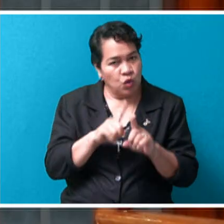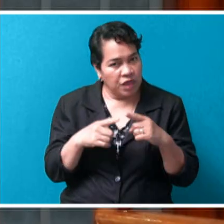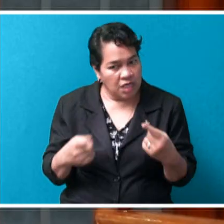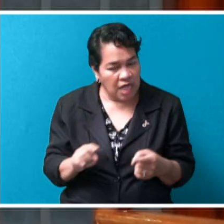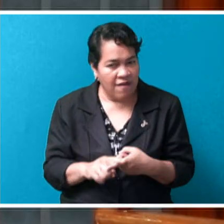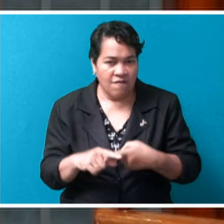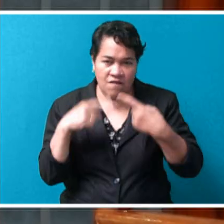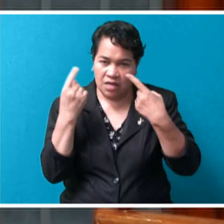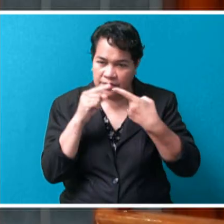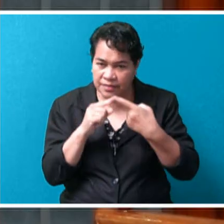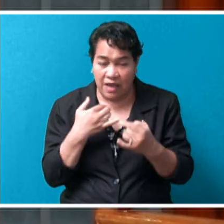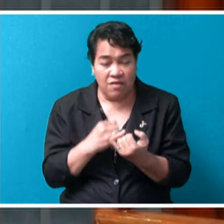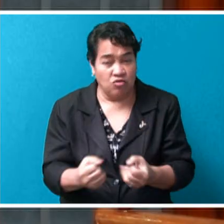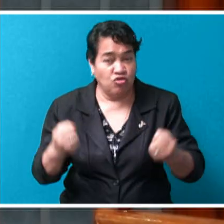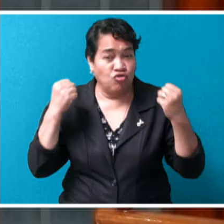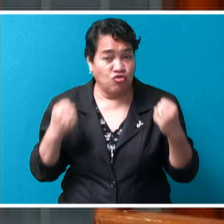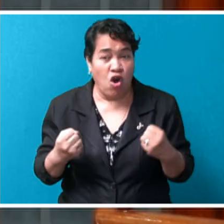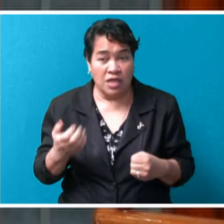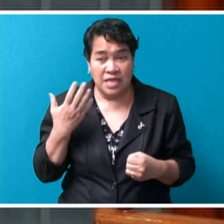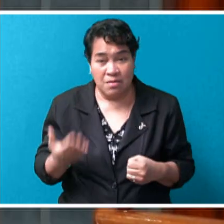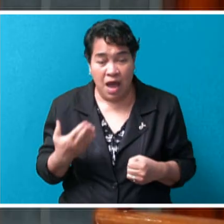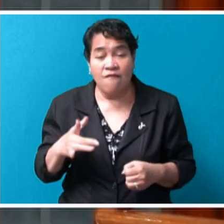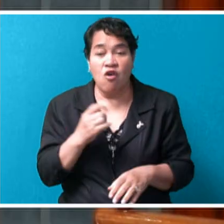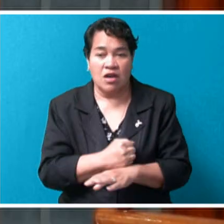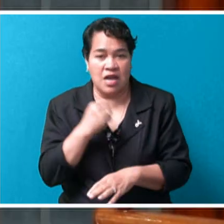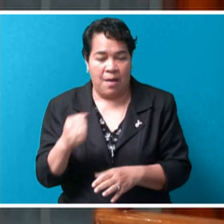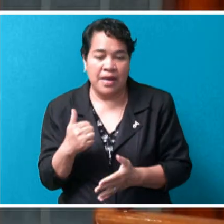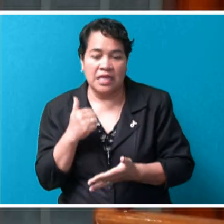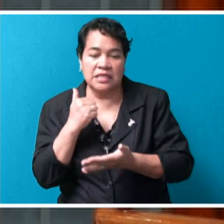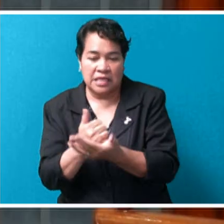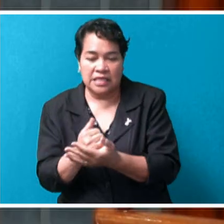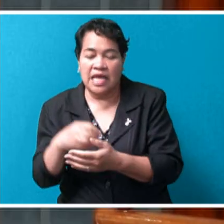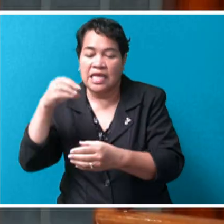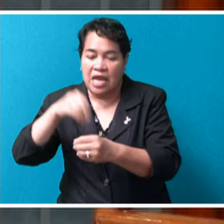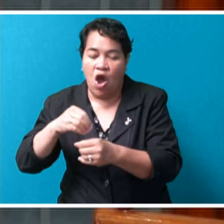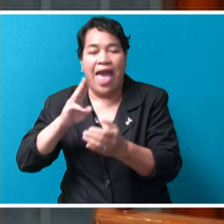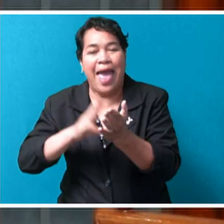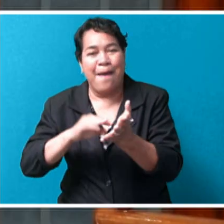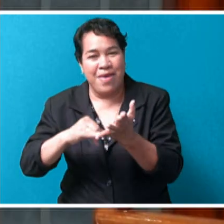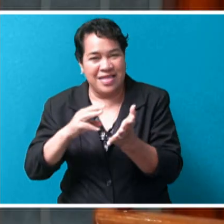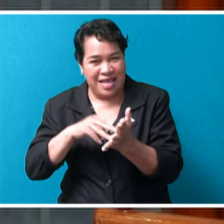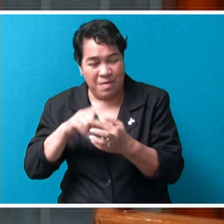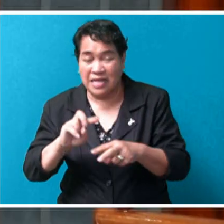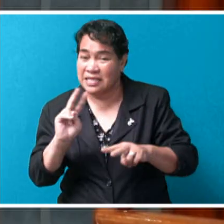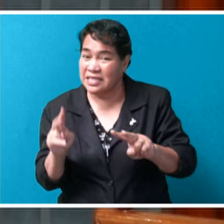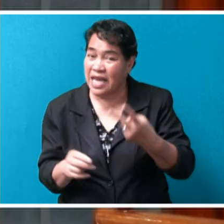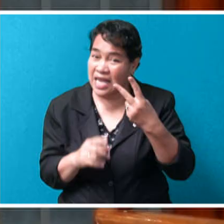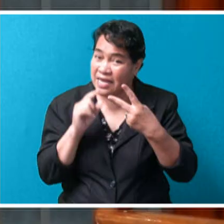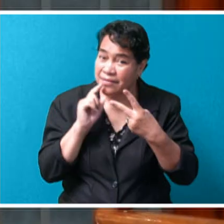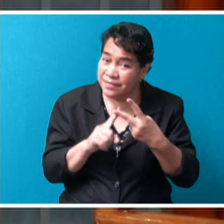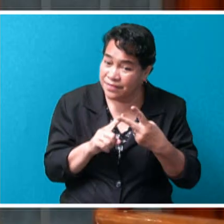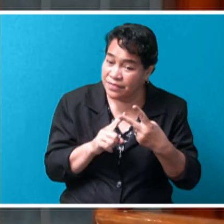there is a very strong demand for government assistance amongst our MSMEs. Second, Honorable Speaker,